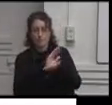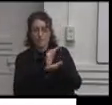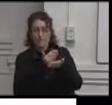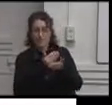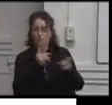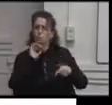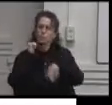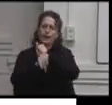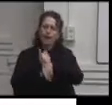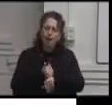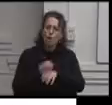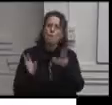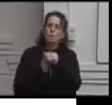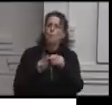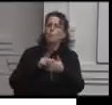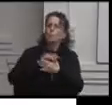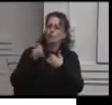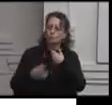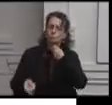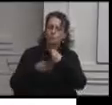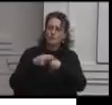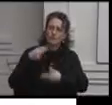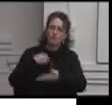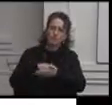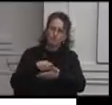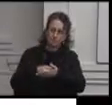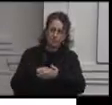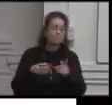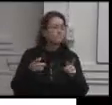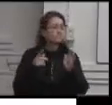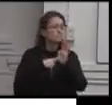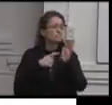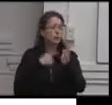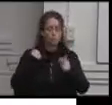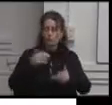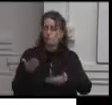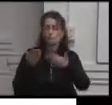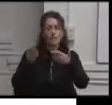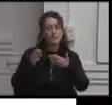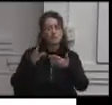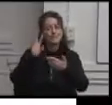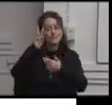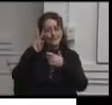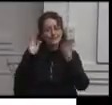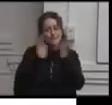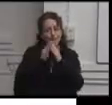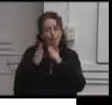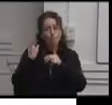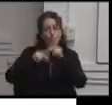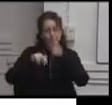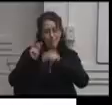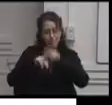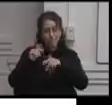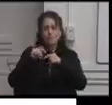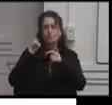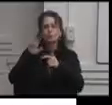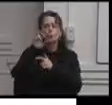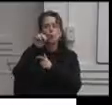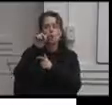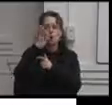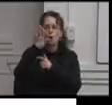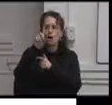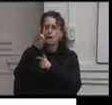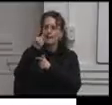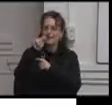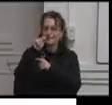What we're recommending is energy audits in 6 municipal buildings, and that's pending an assessment to